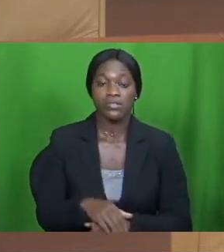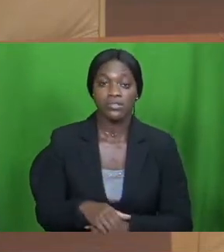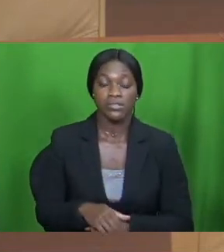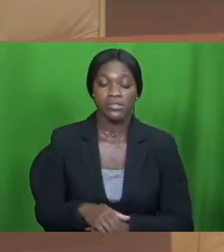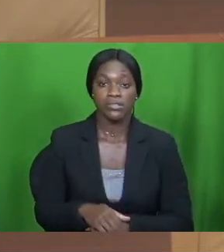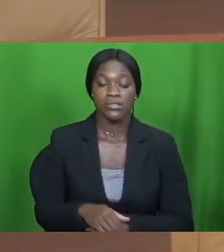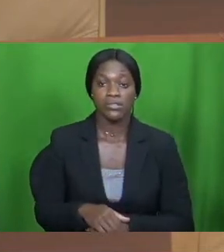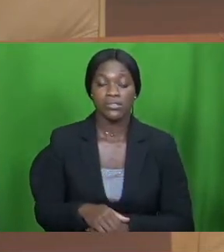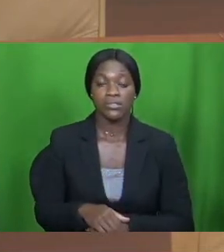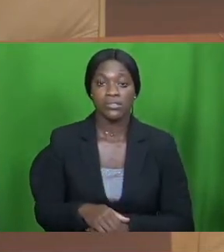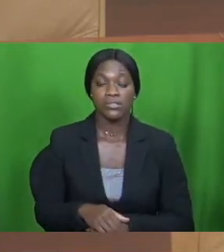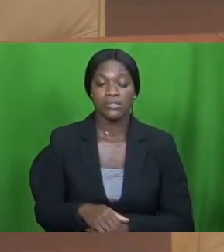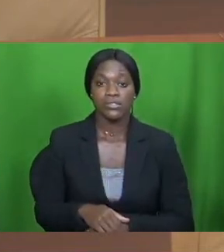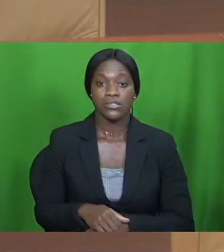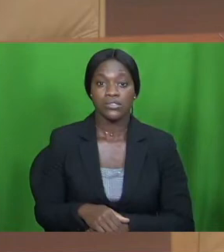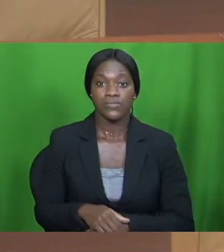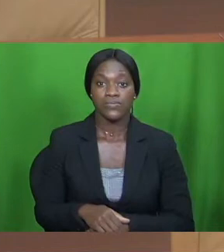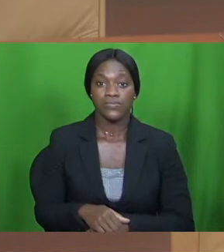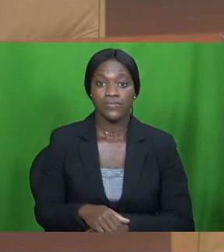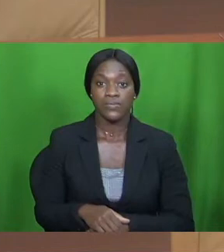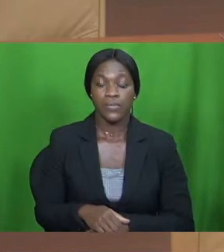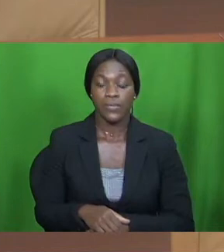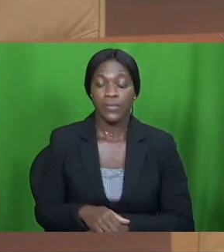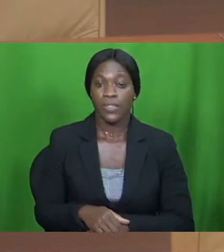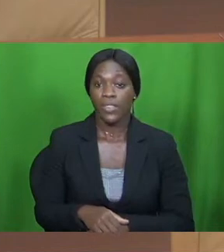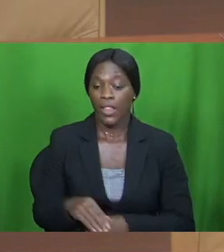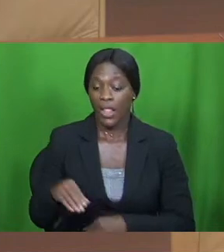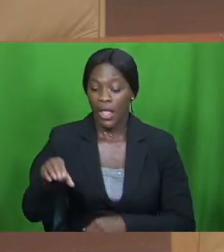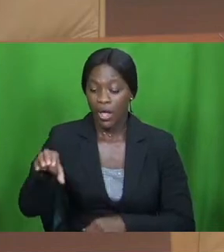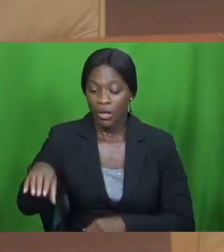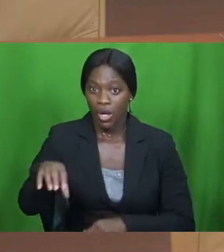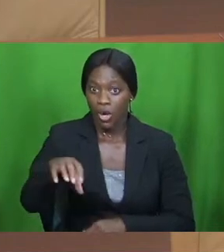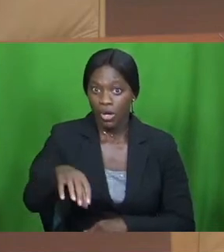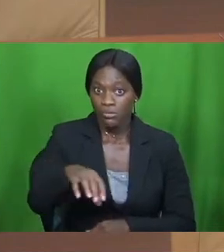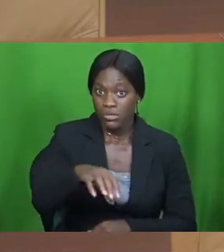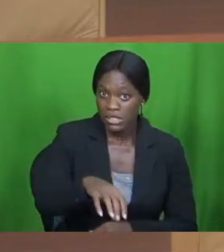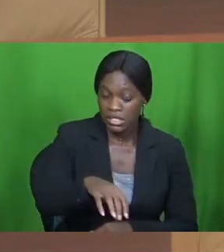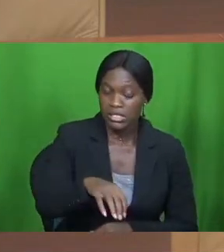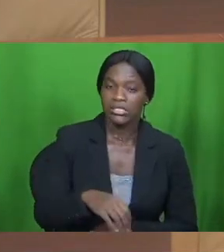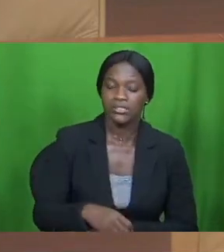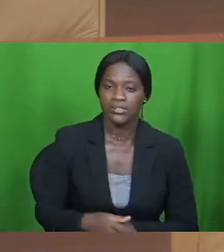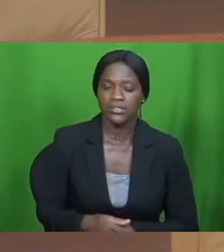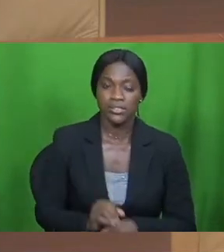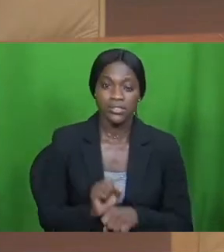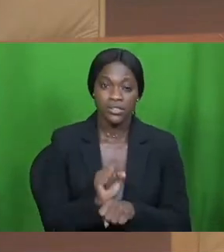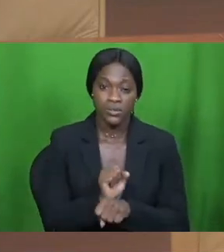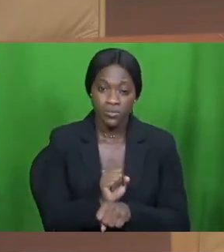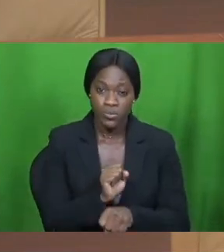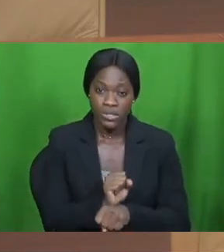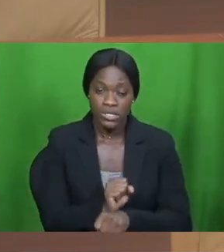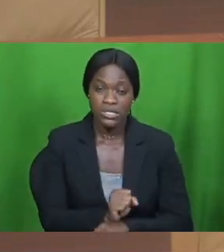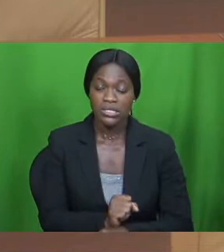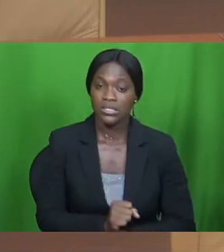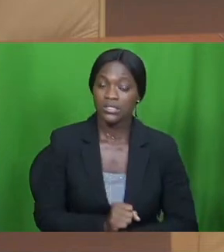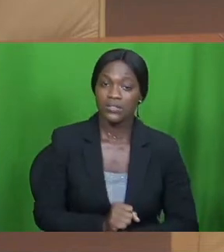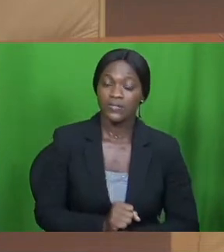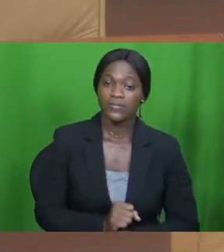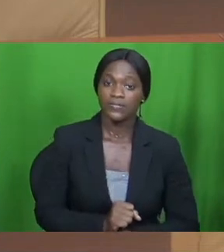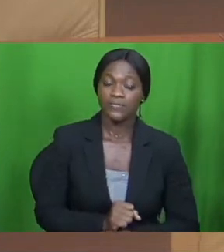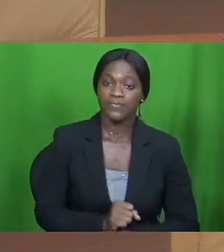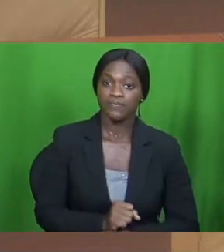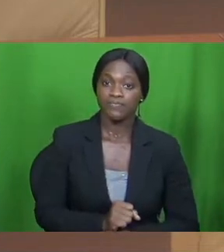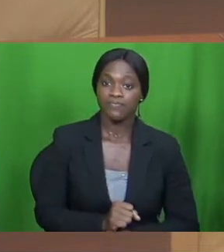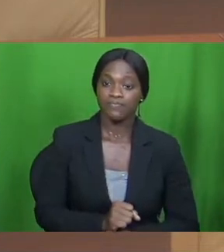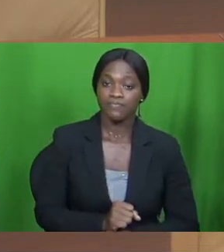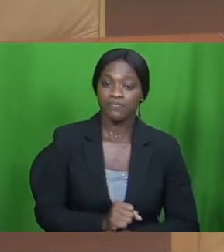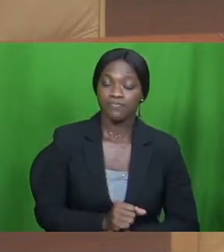Parliament, for the communities that he dedicated all his life to, and Mr. Speaker,